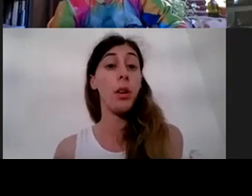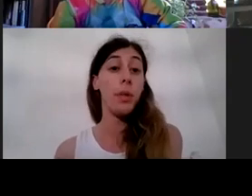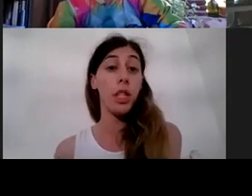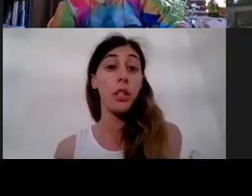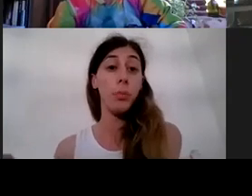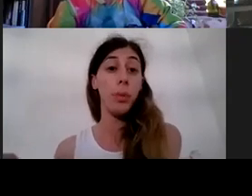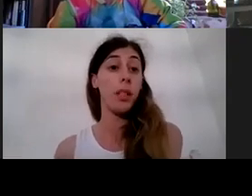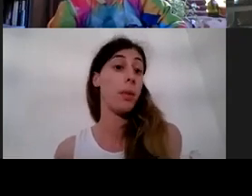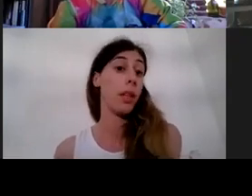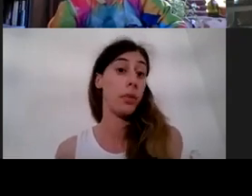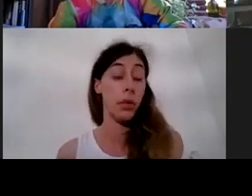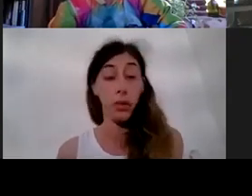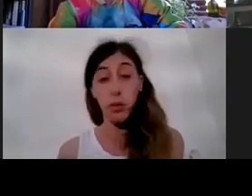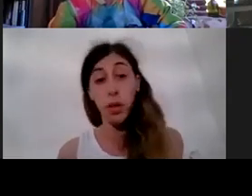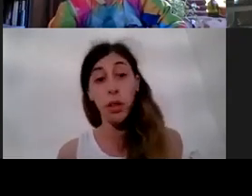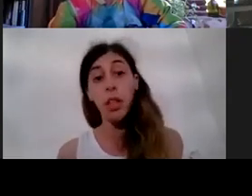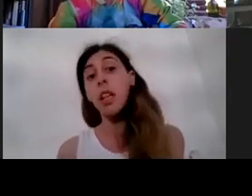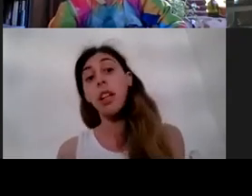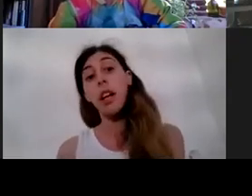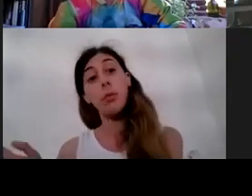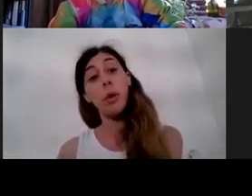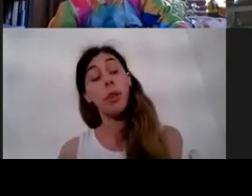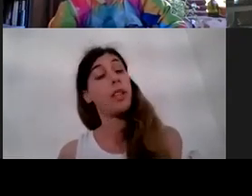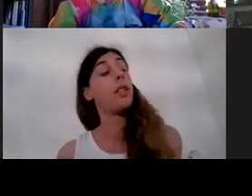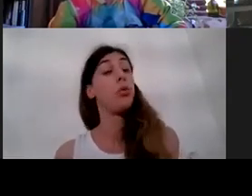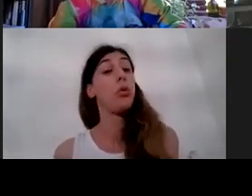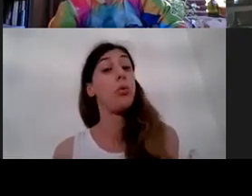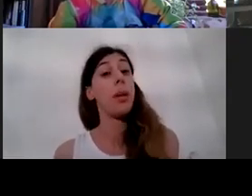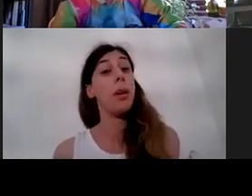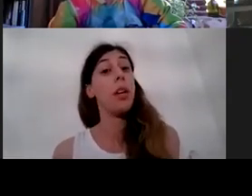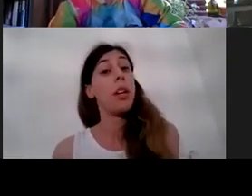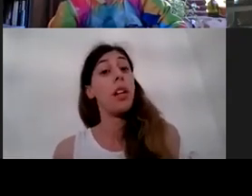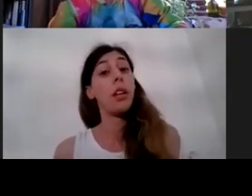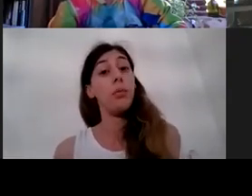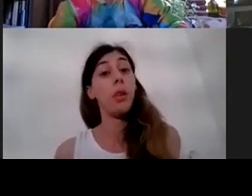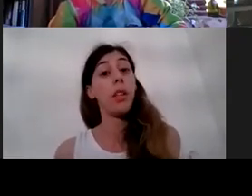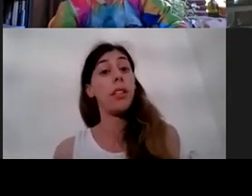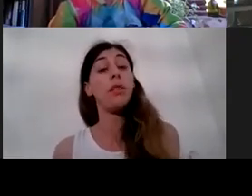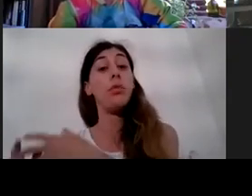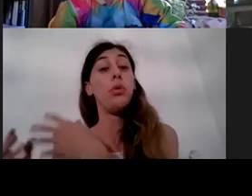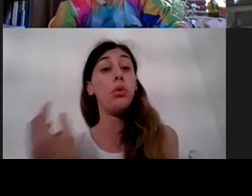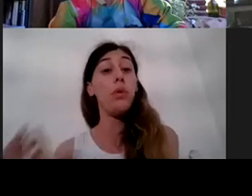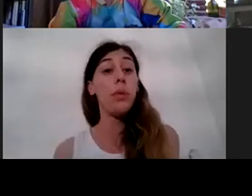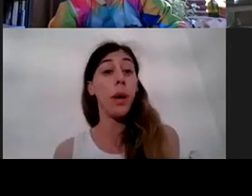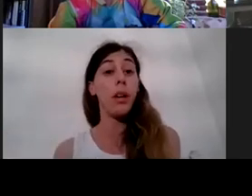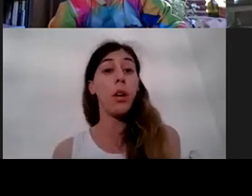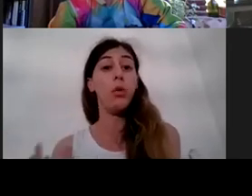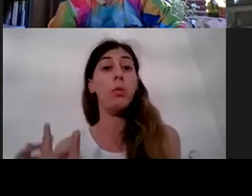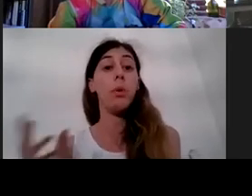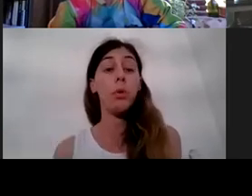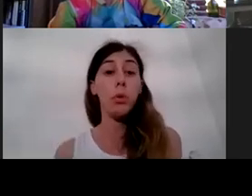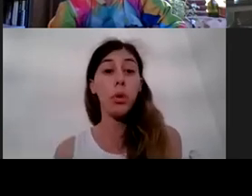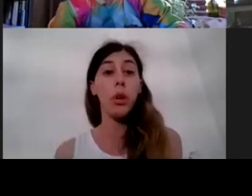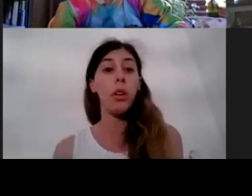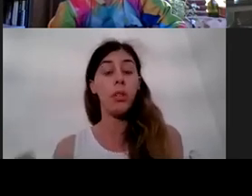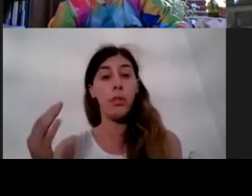and this physician worked at the European hospital, and she had to leave